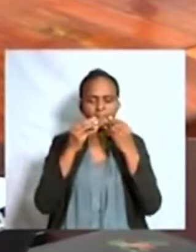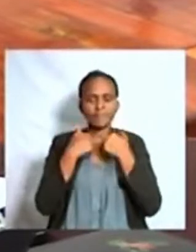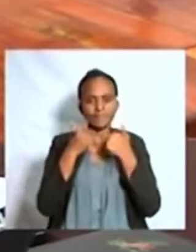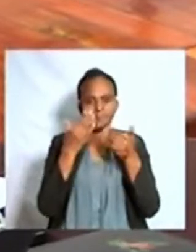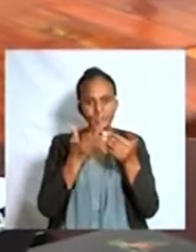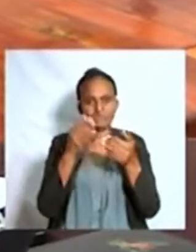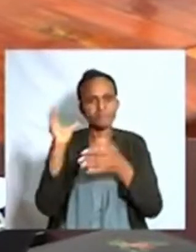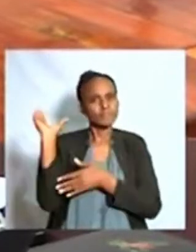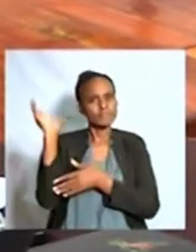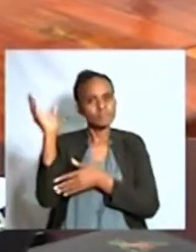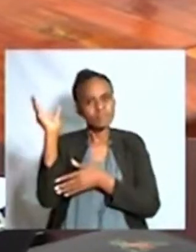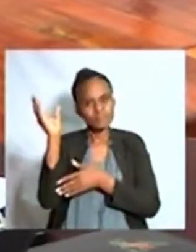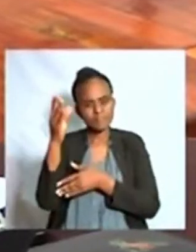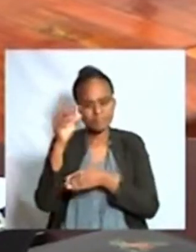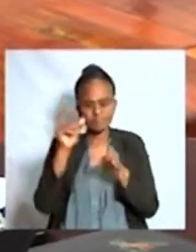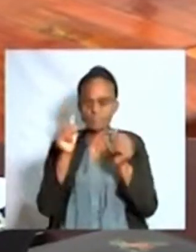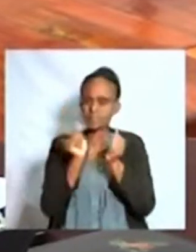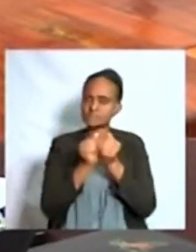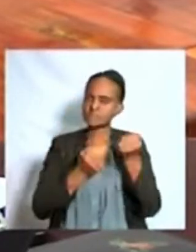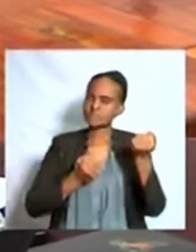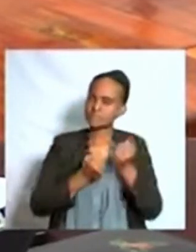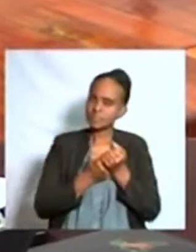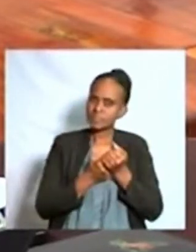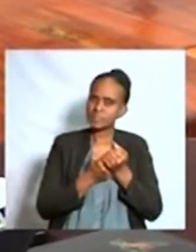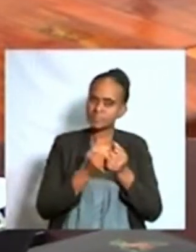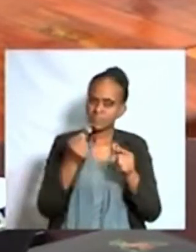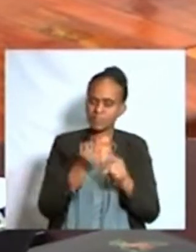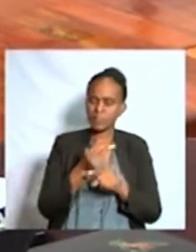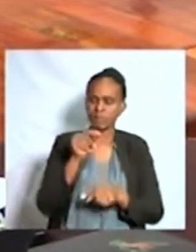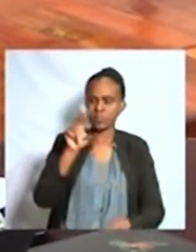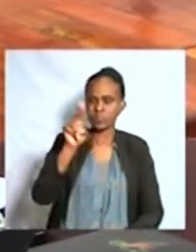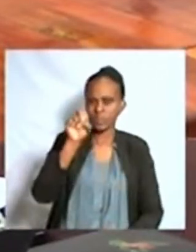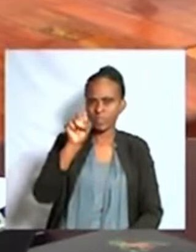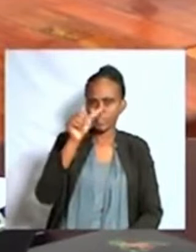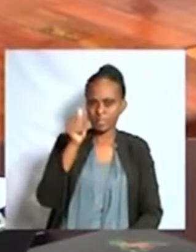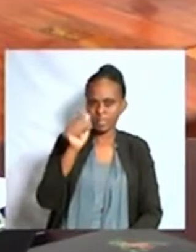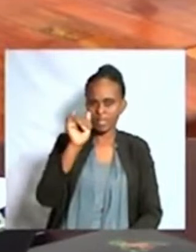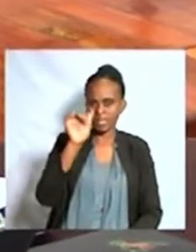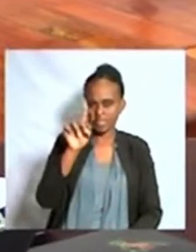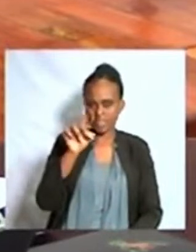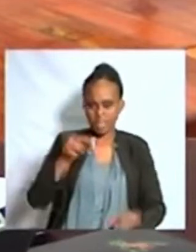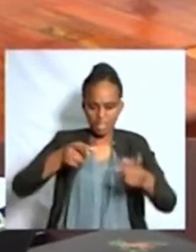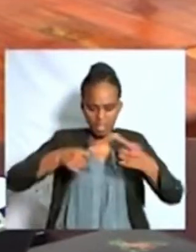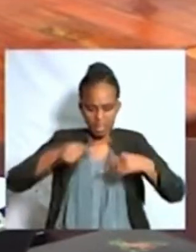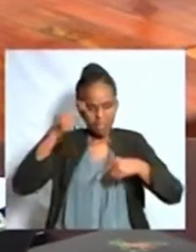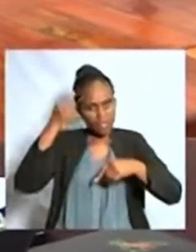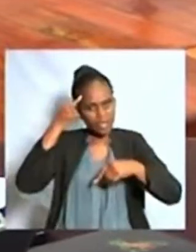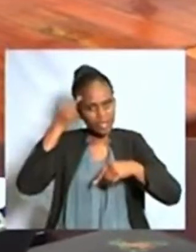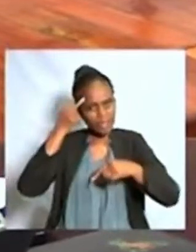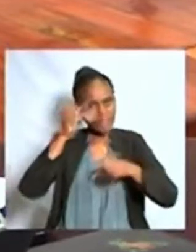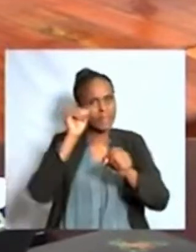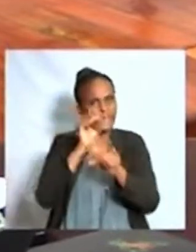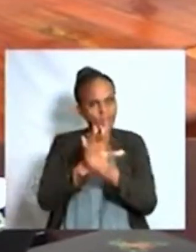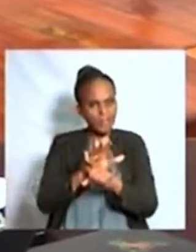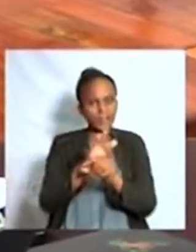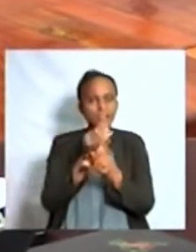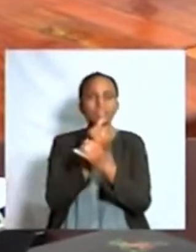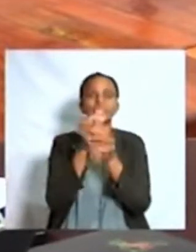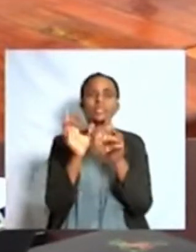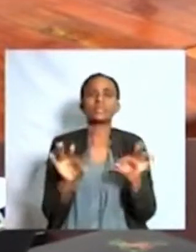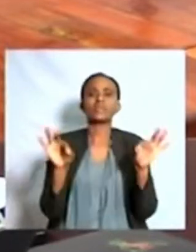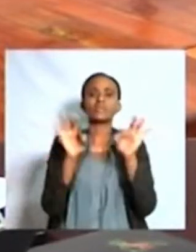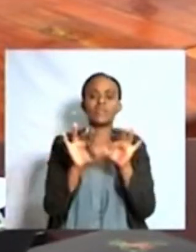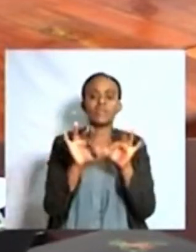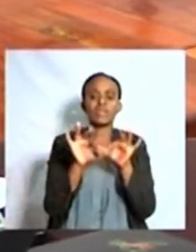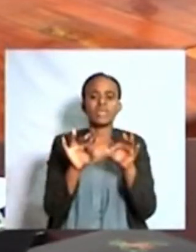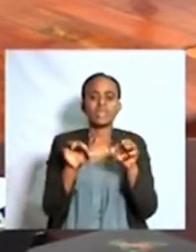sensitization campaign with the support of USAID under its Local Impact Governance Project on the importance of citizens' payment